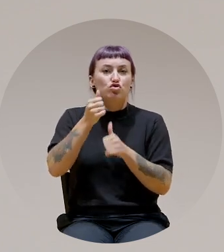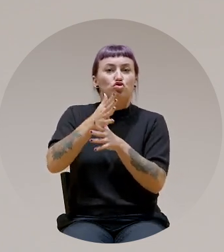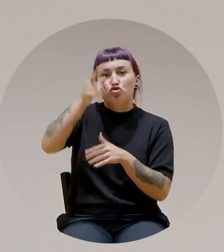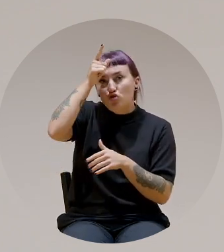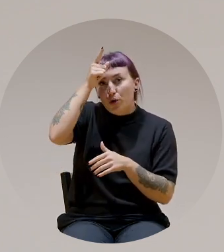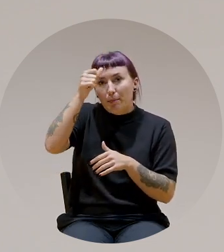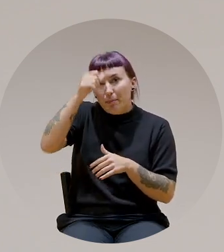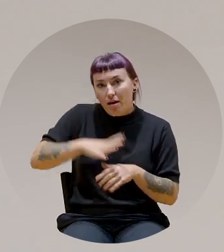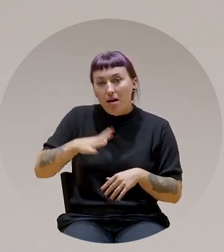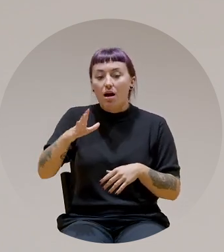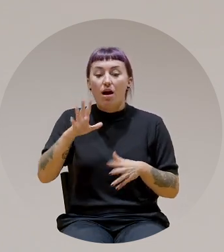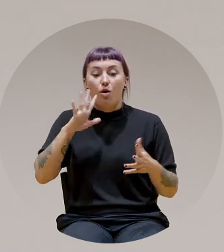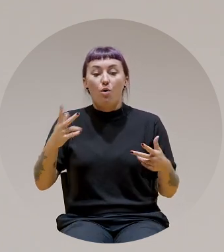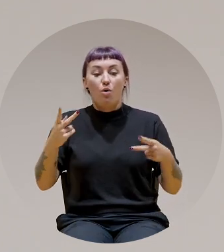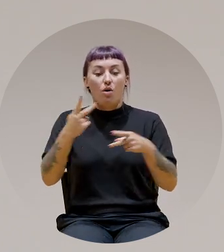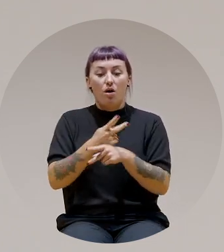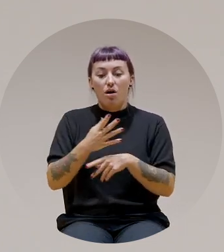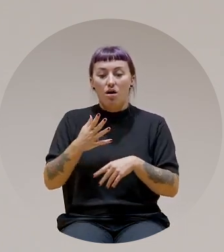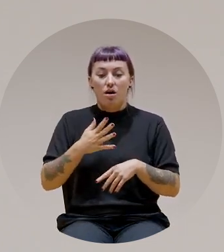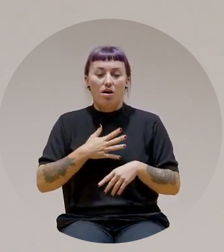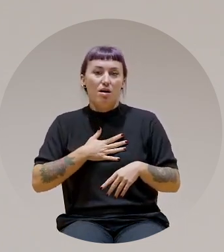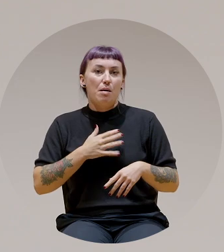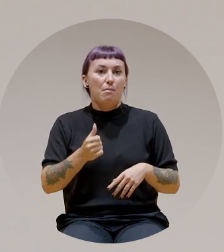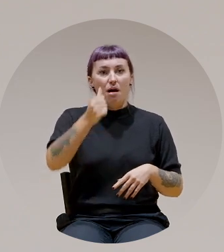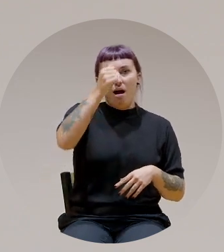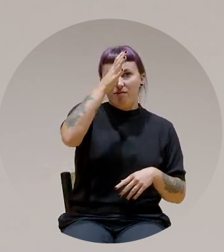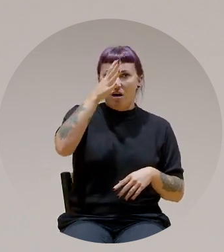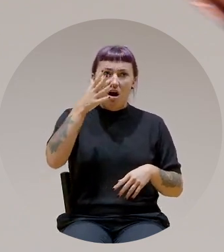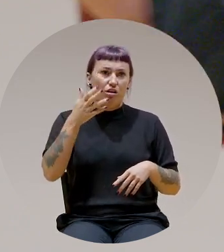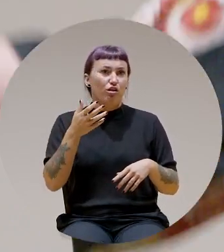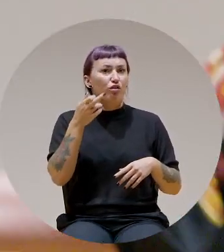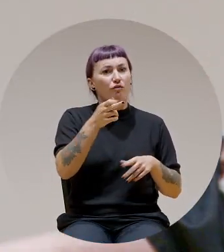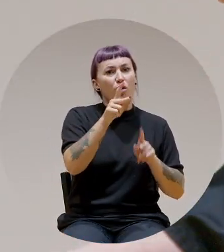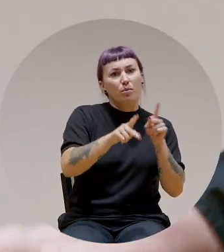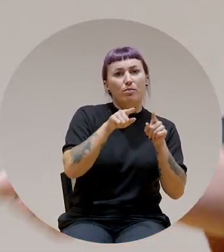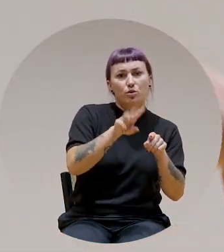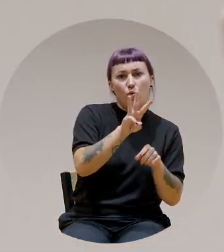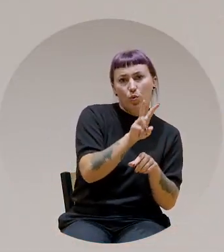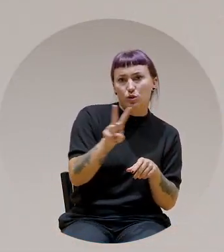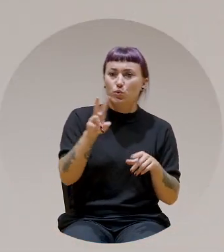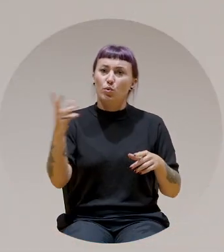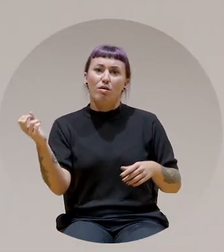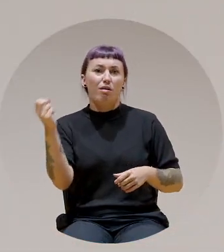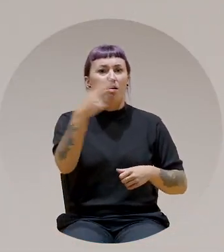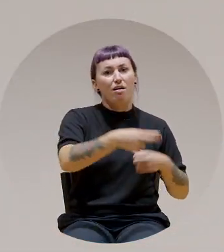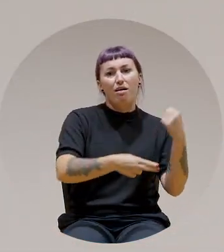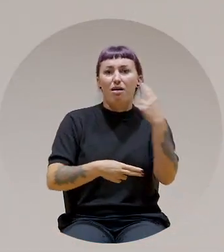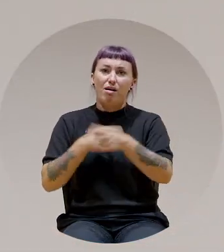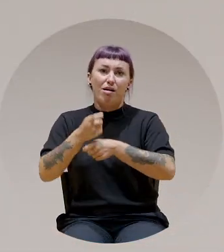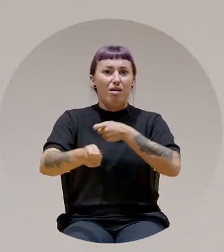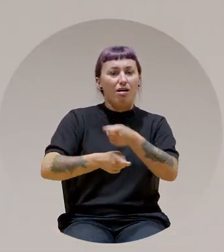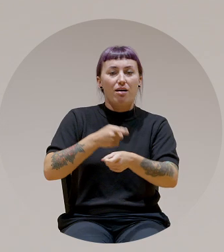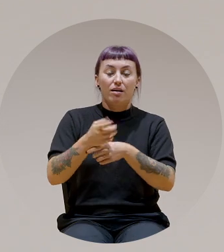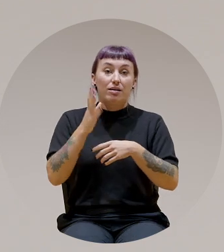German. Oh no, this made it worse. Oh, my father fought you people during World War II. The clown the hat goes back and